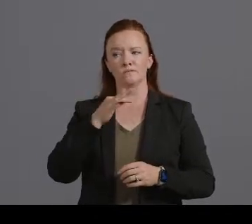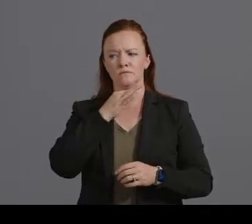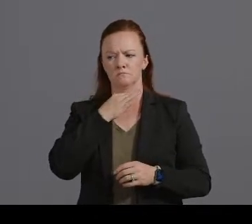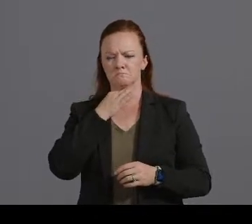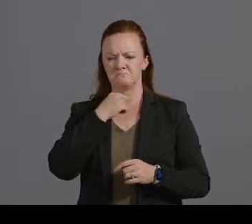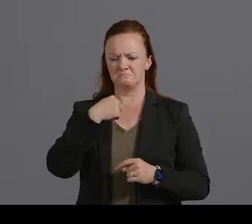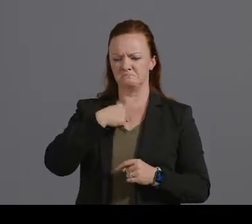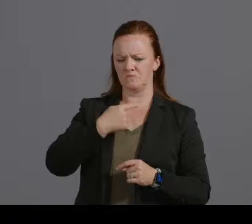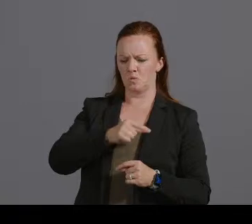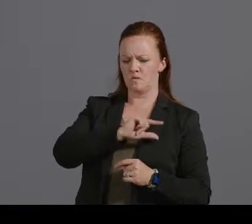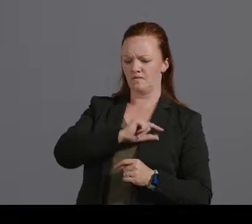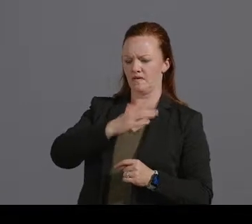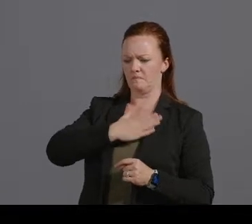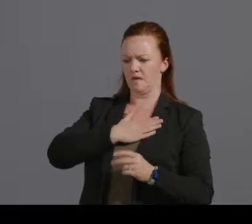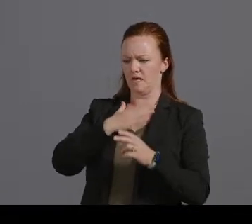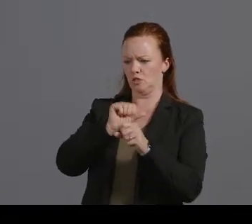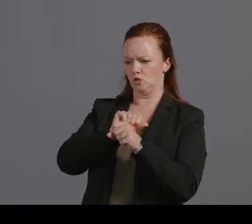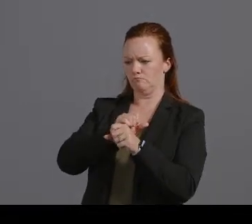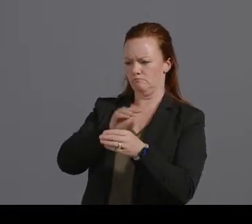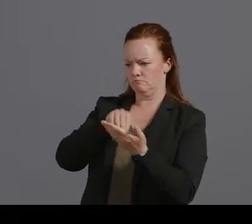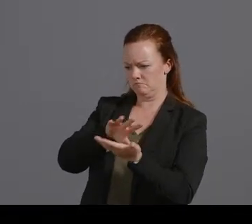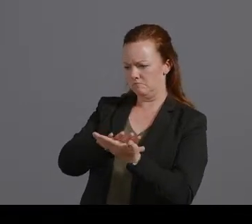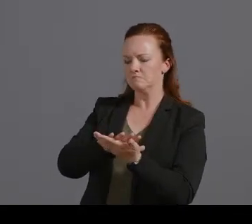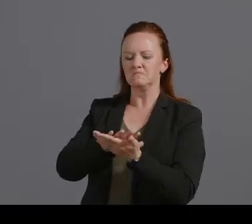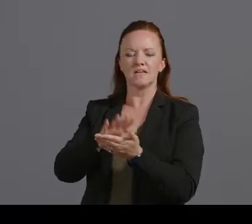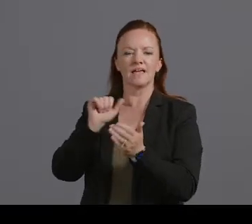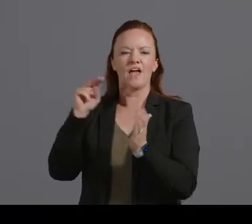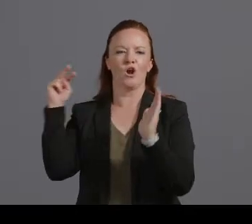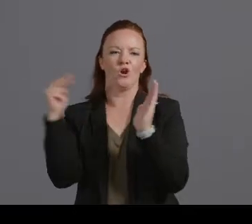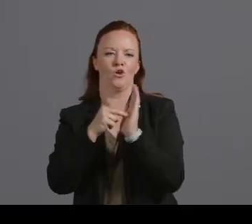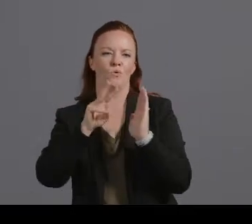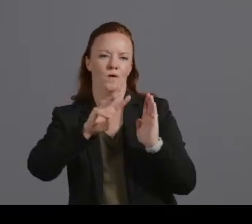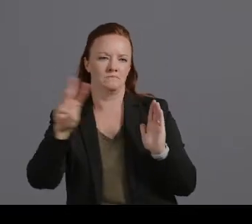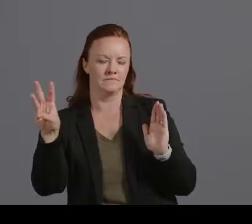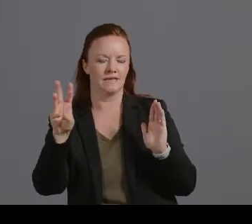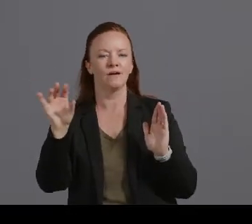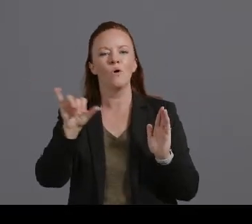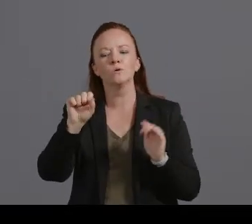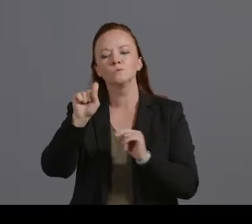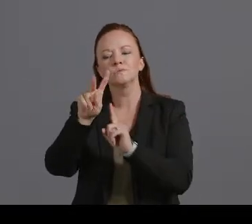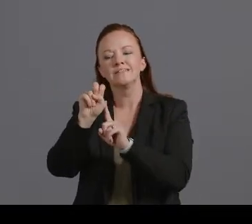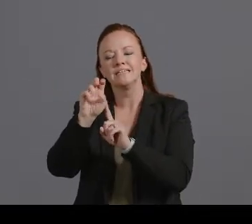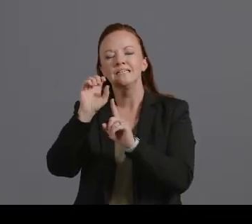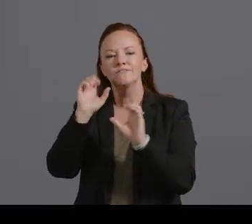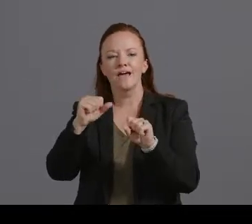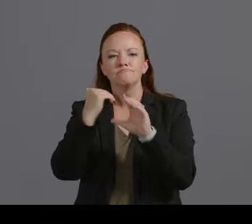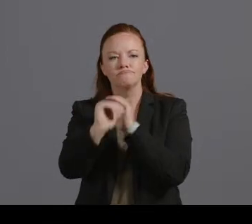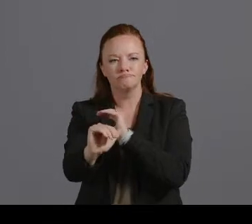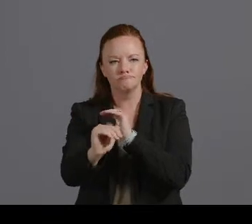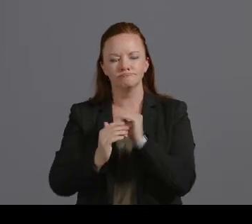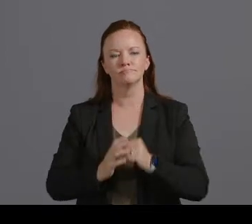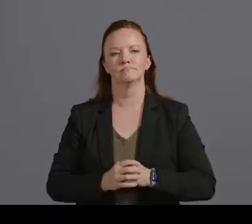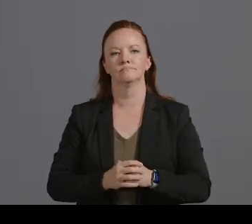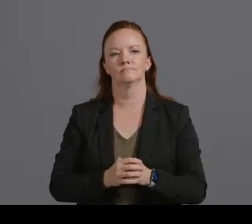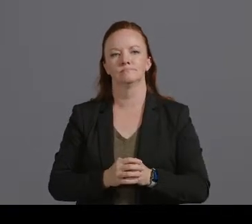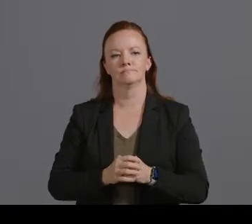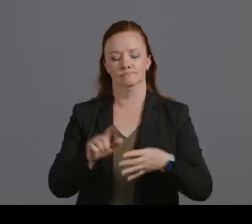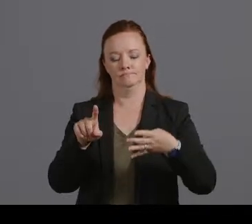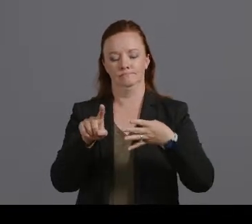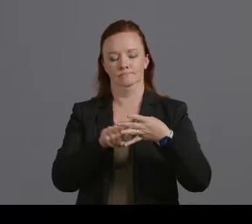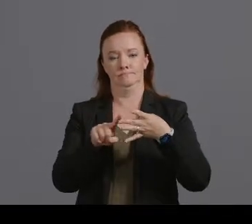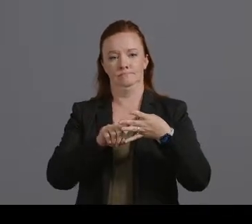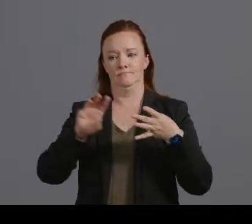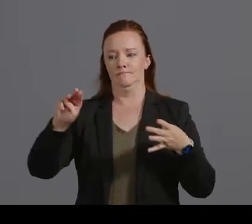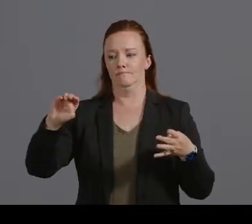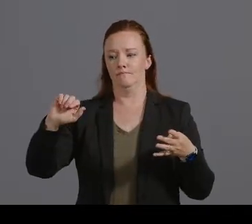can look there. Steve can send it to you as well. For the week of March 7th, we expect to